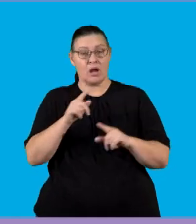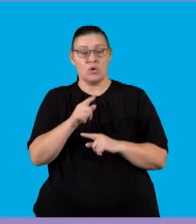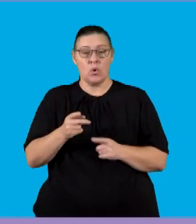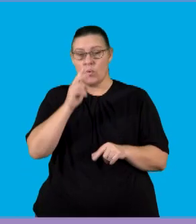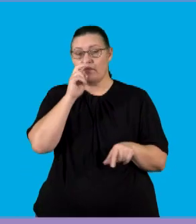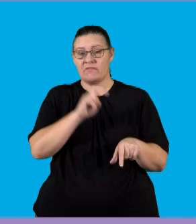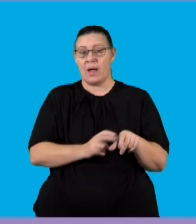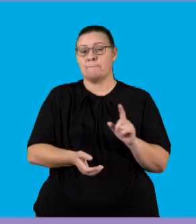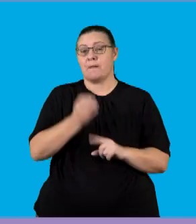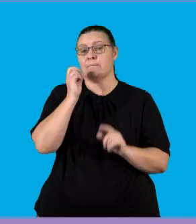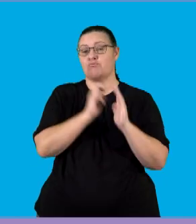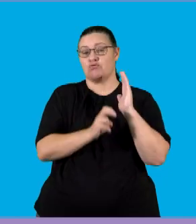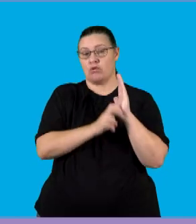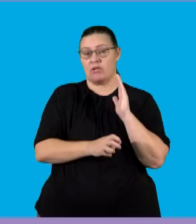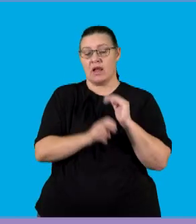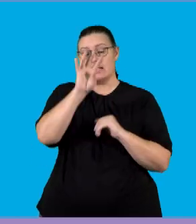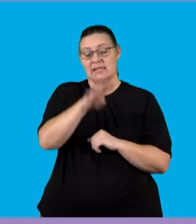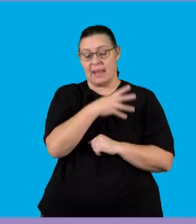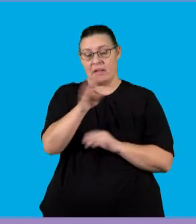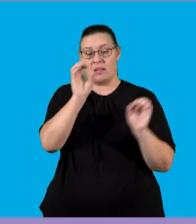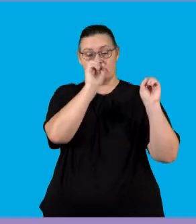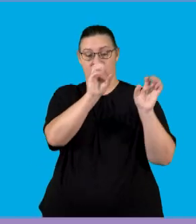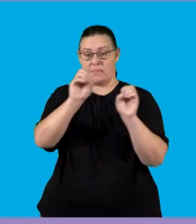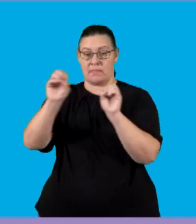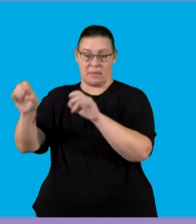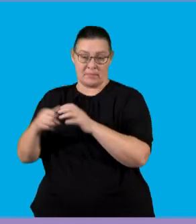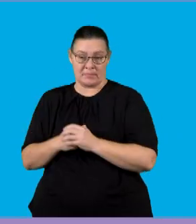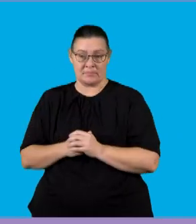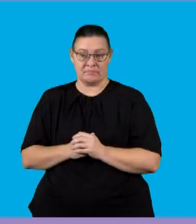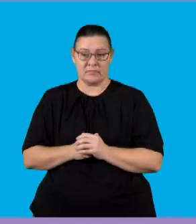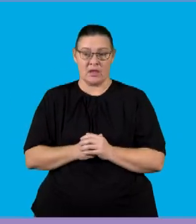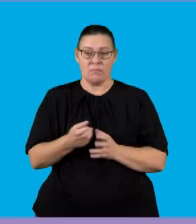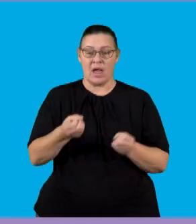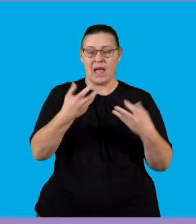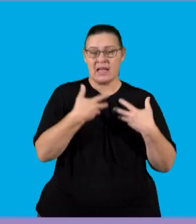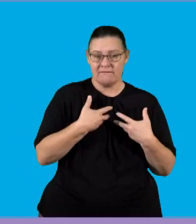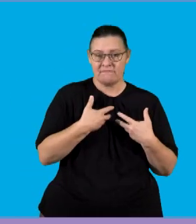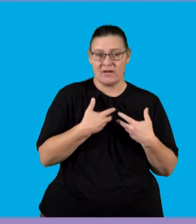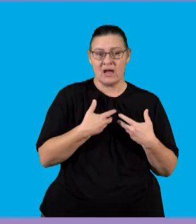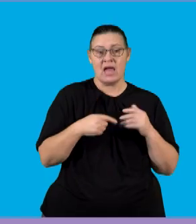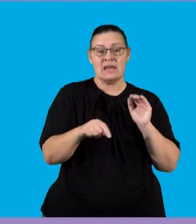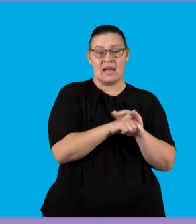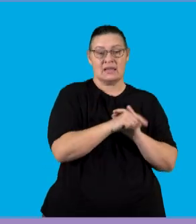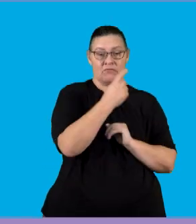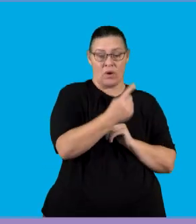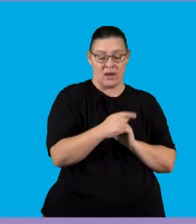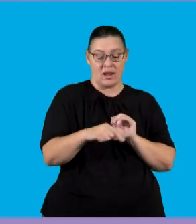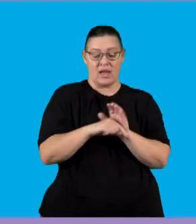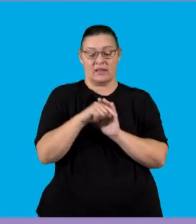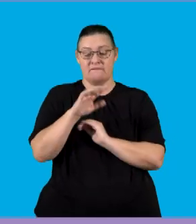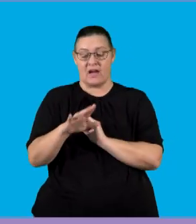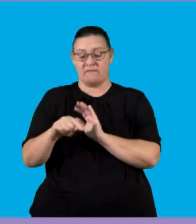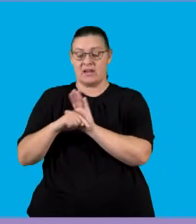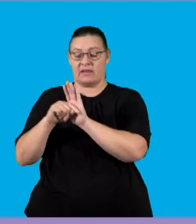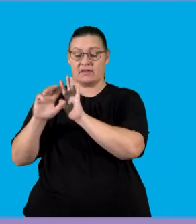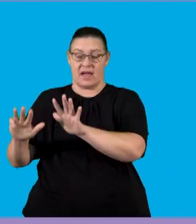pattern, we need to find the rule and again complete the table. So here we've been given a -1, a